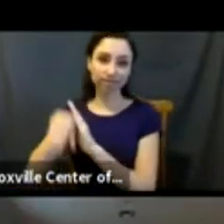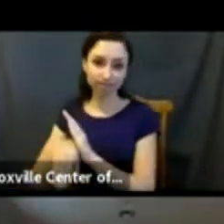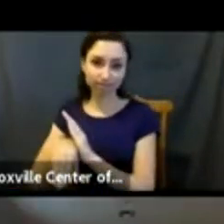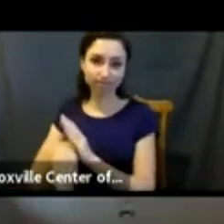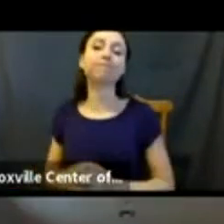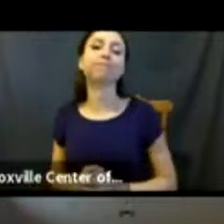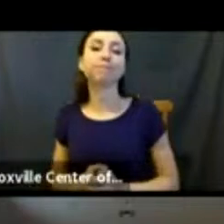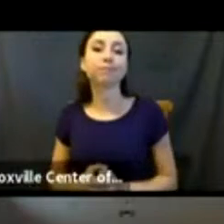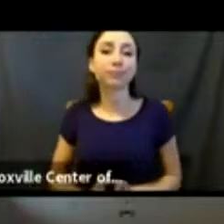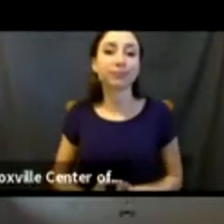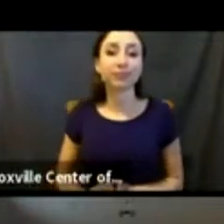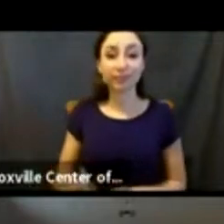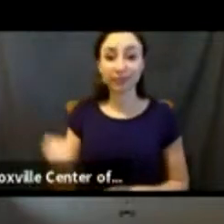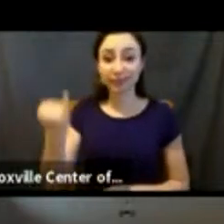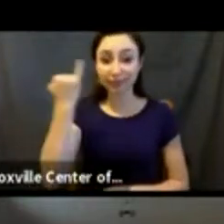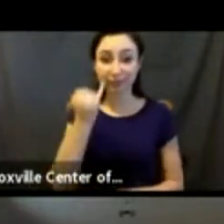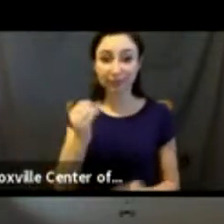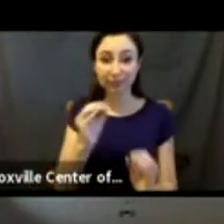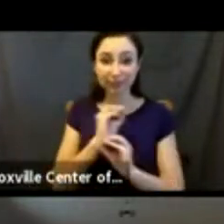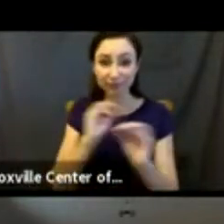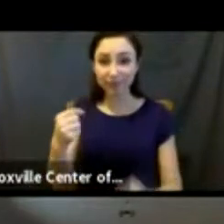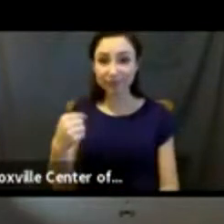If not, I have a question.